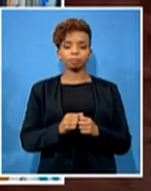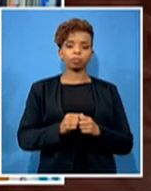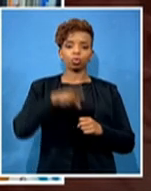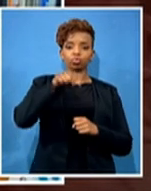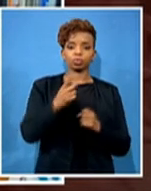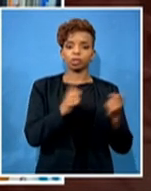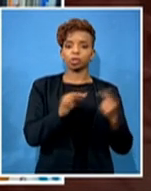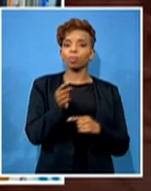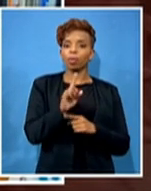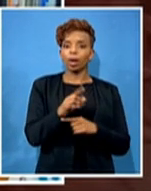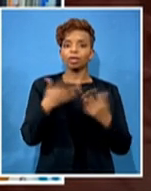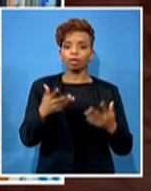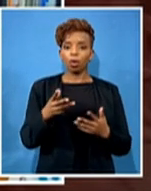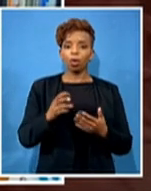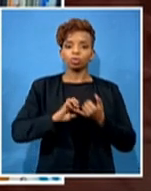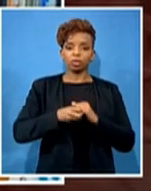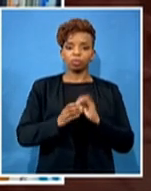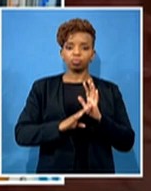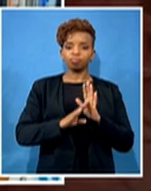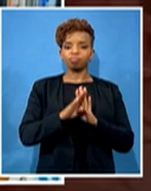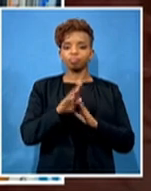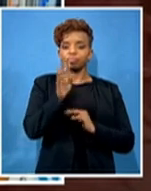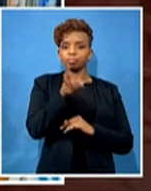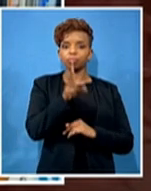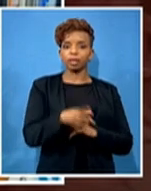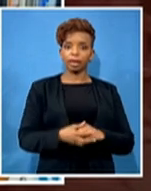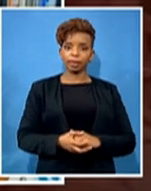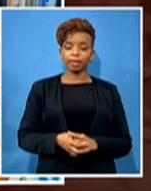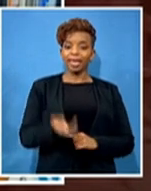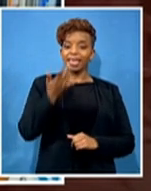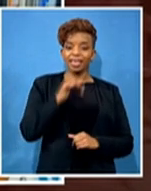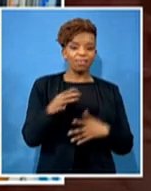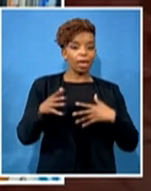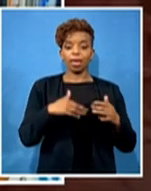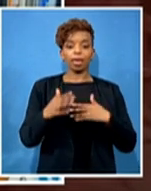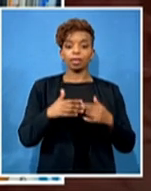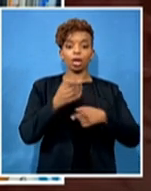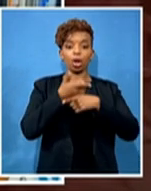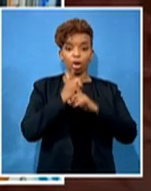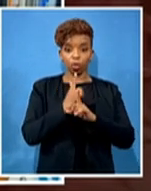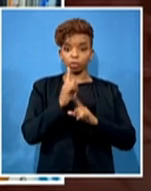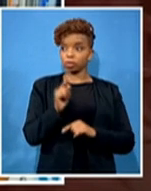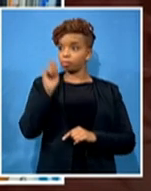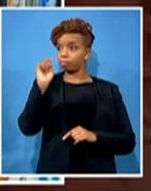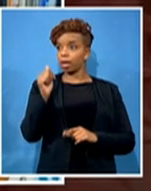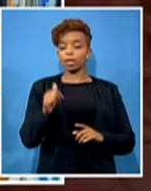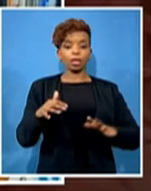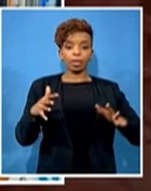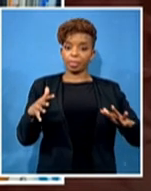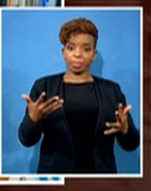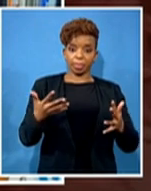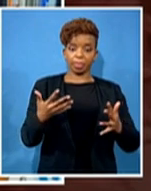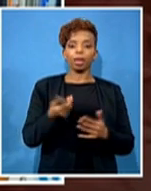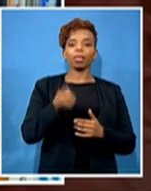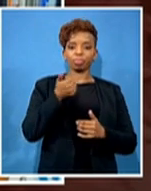know, if you default on any loan, you will have consequences. So, for example, where people